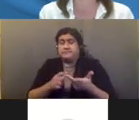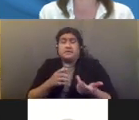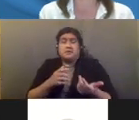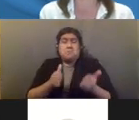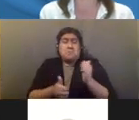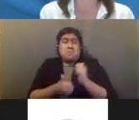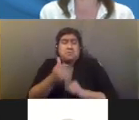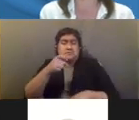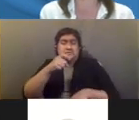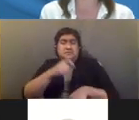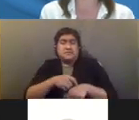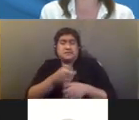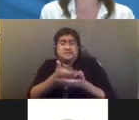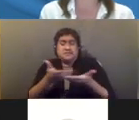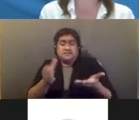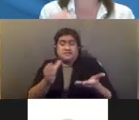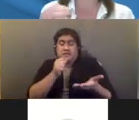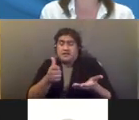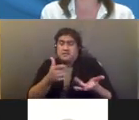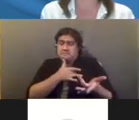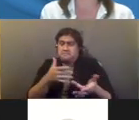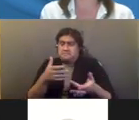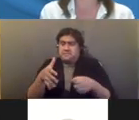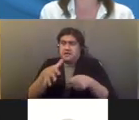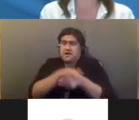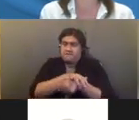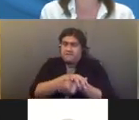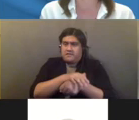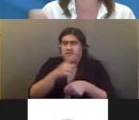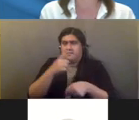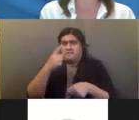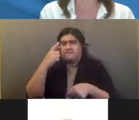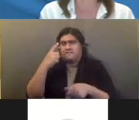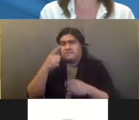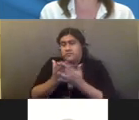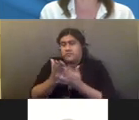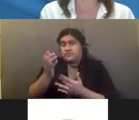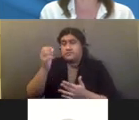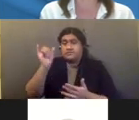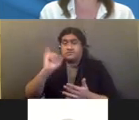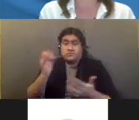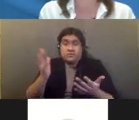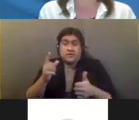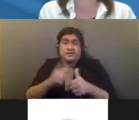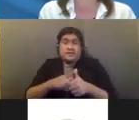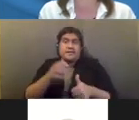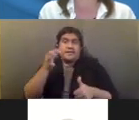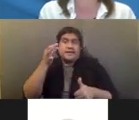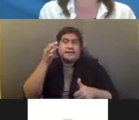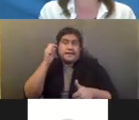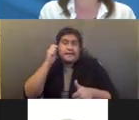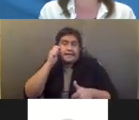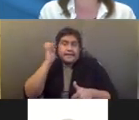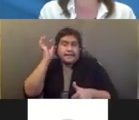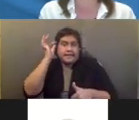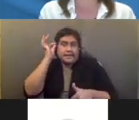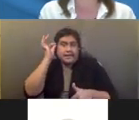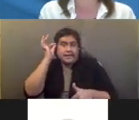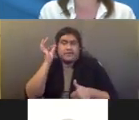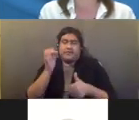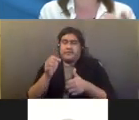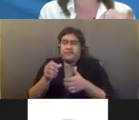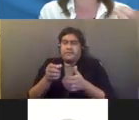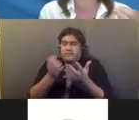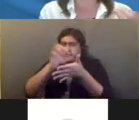medically necessary for this population, like hair removal or fertility preservation. And so,